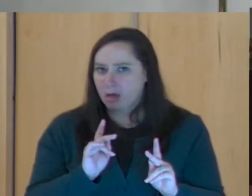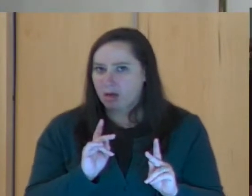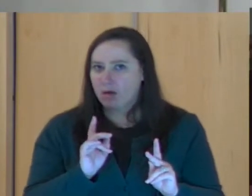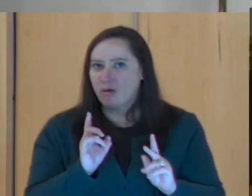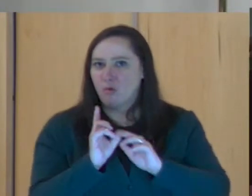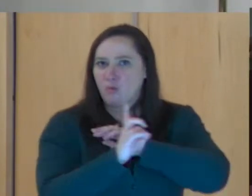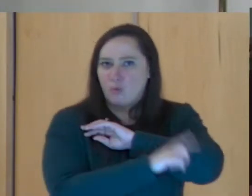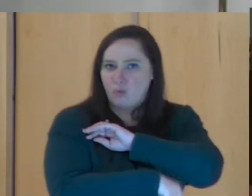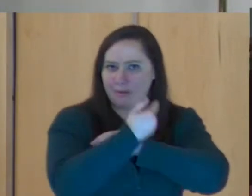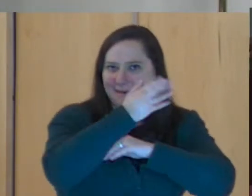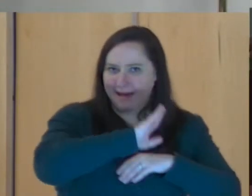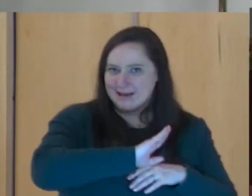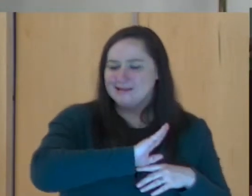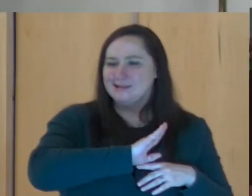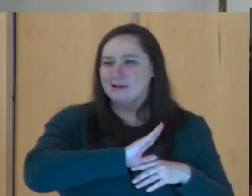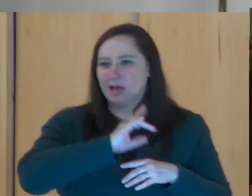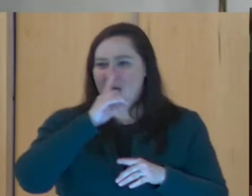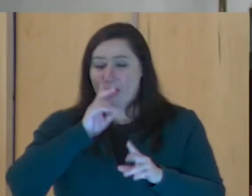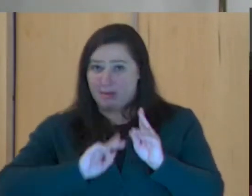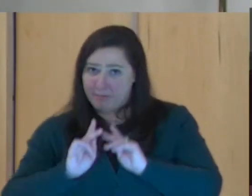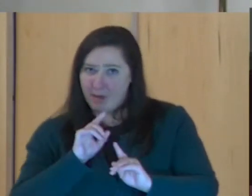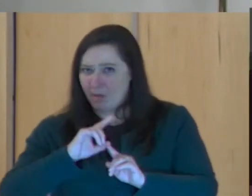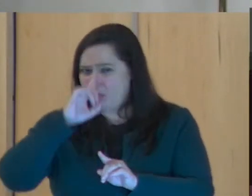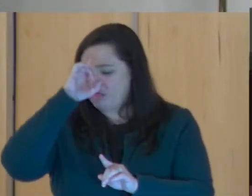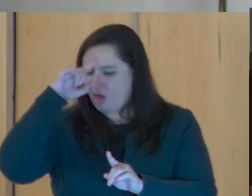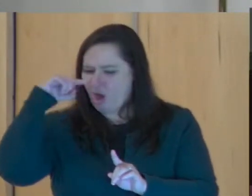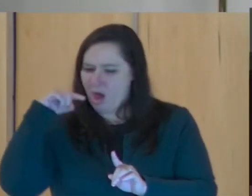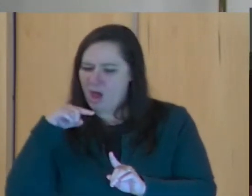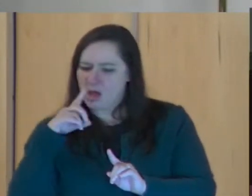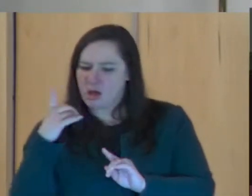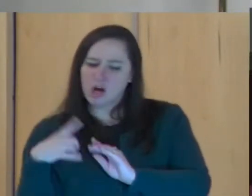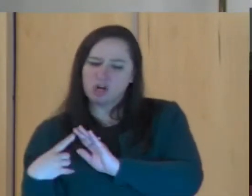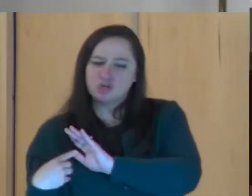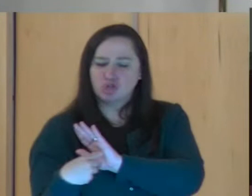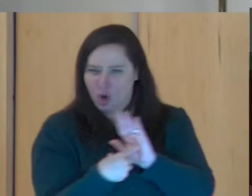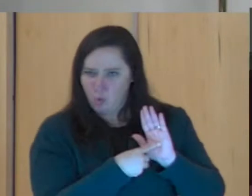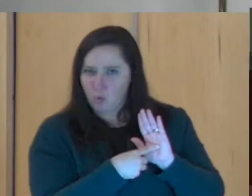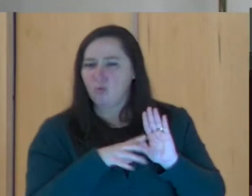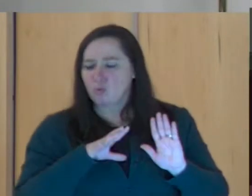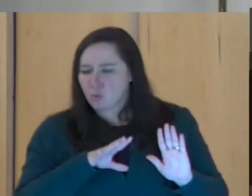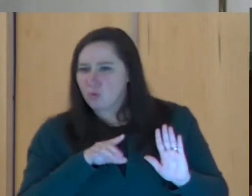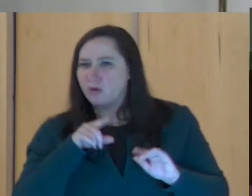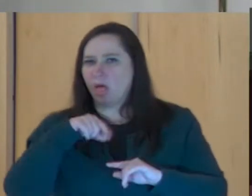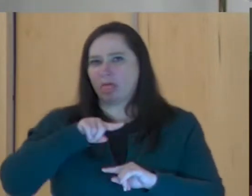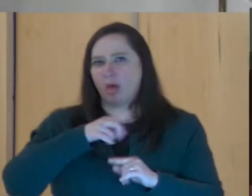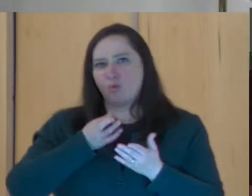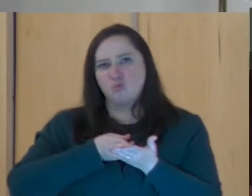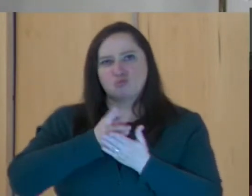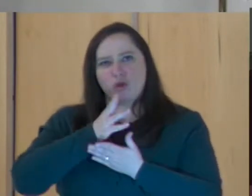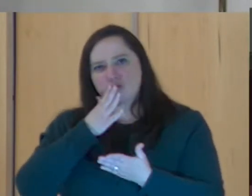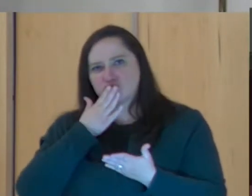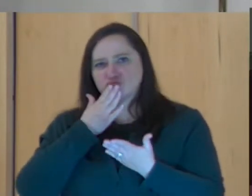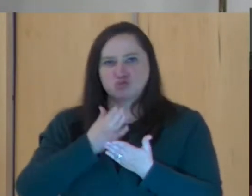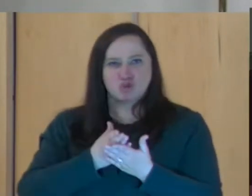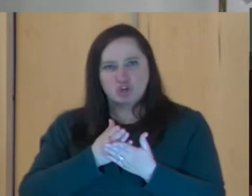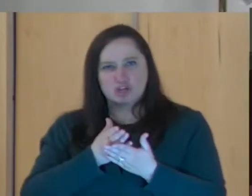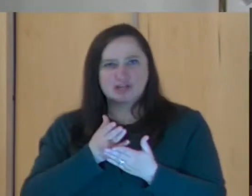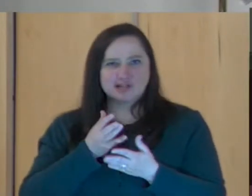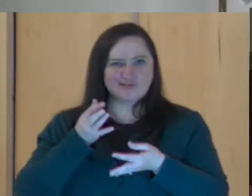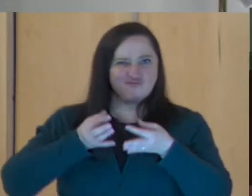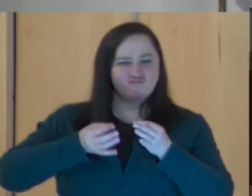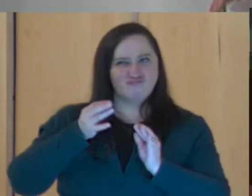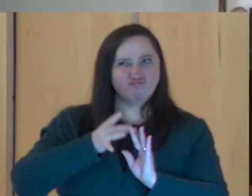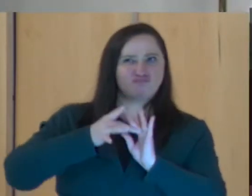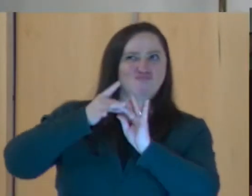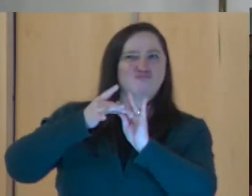God thought that they were, or at least put on the outward show of being the ones who were righteous and just, of being concerned